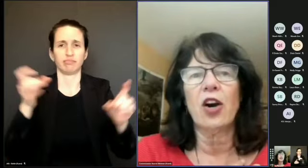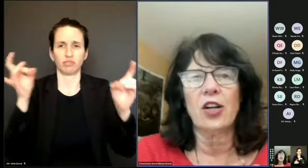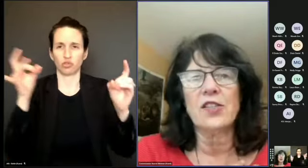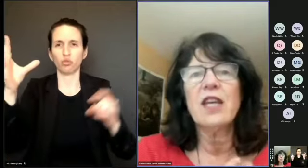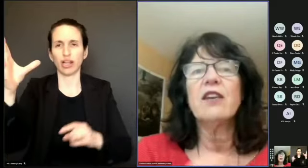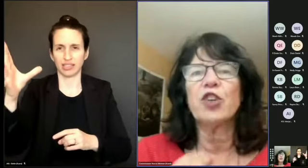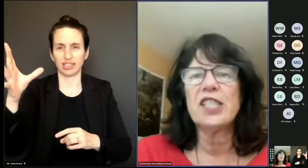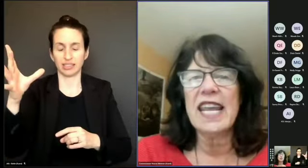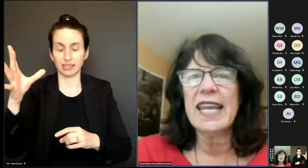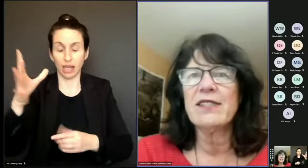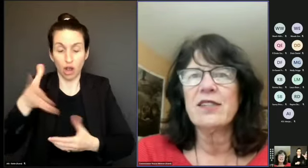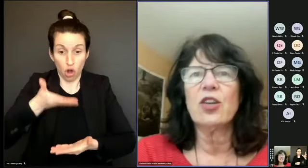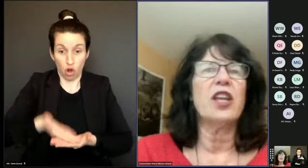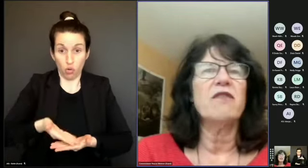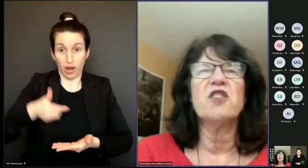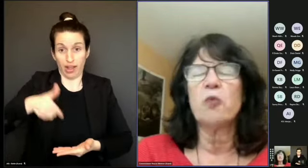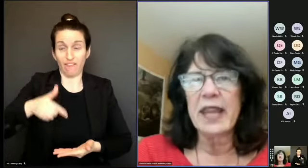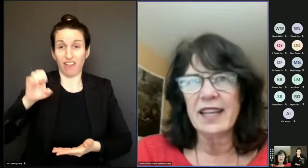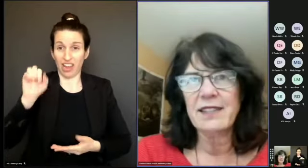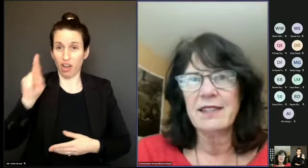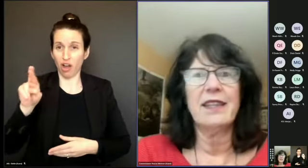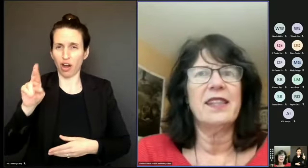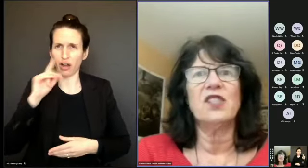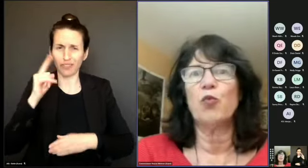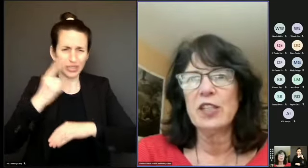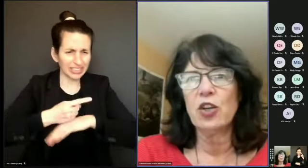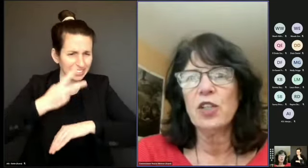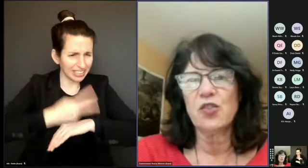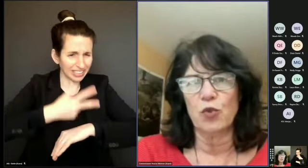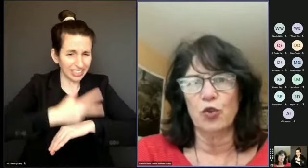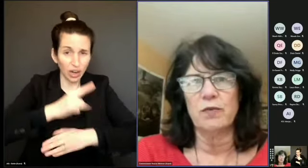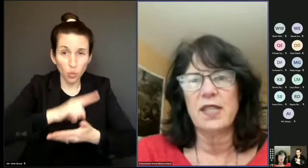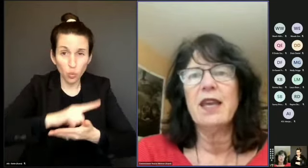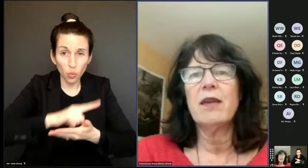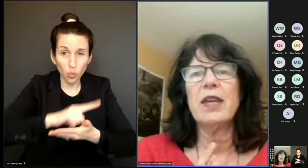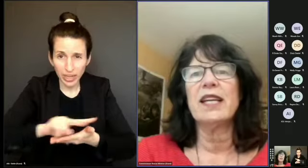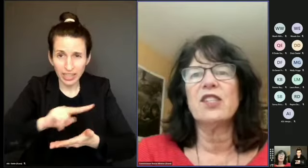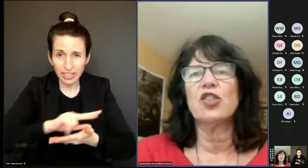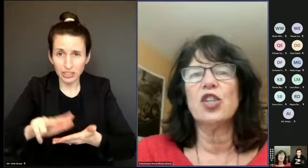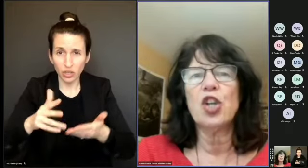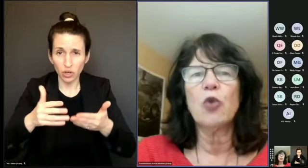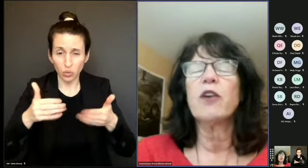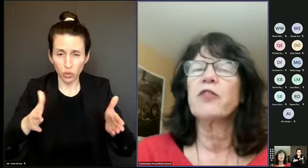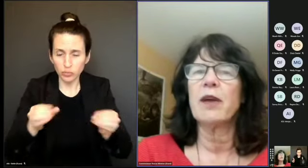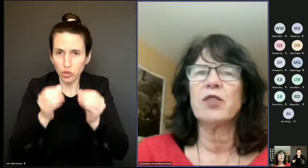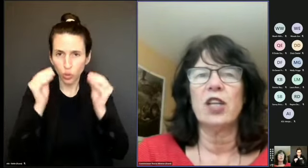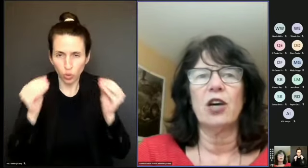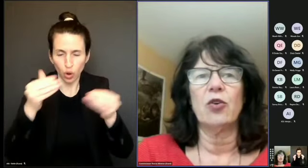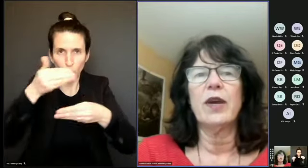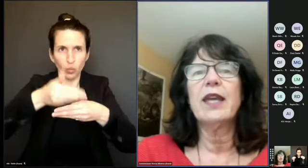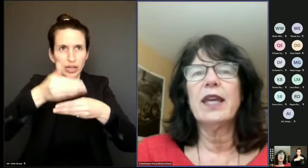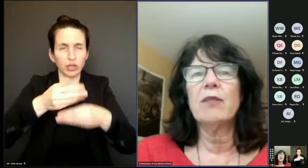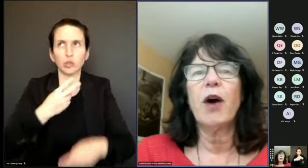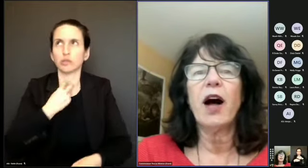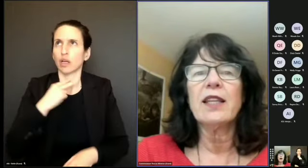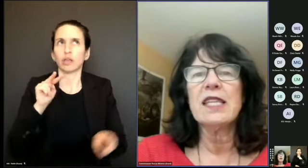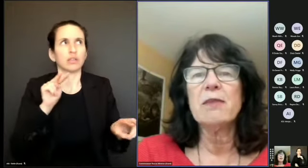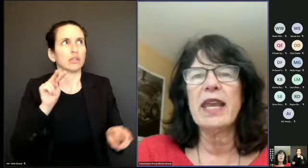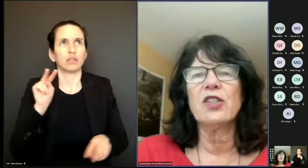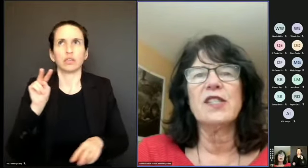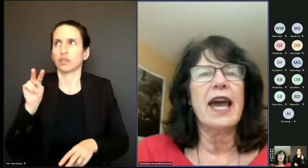our ERs for days or even weeks in these windowless rooms because there's nowhere for them to go,